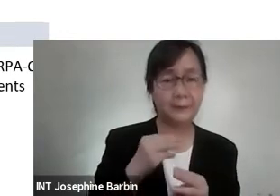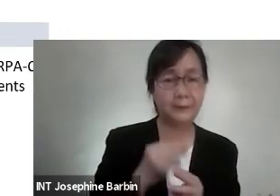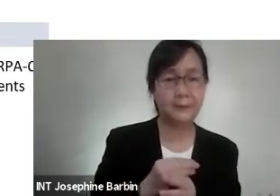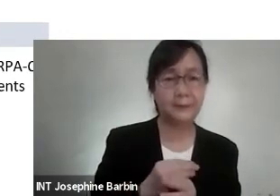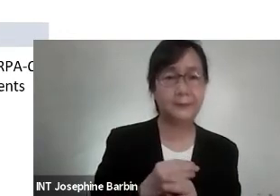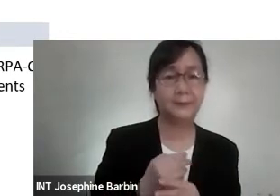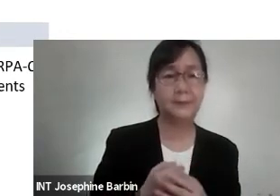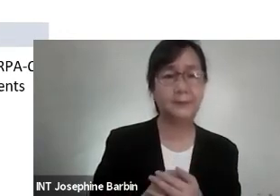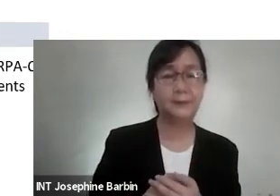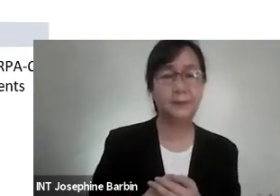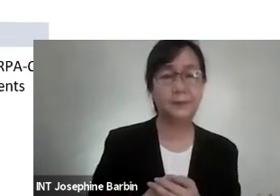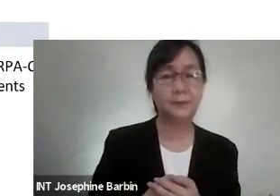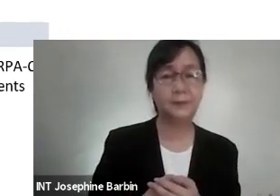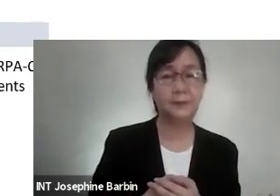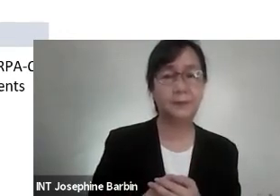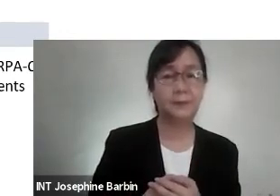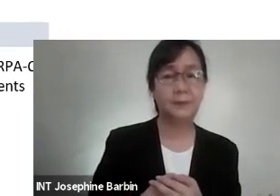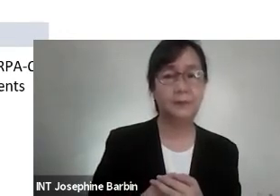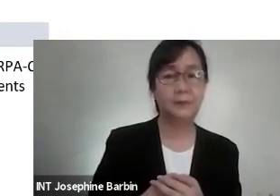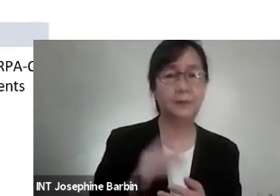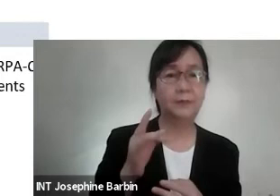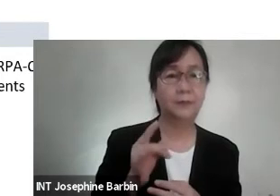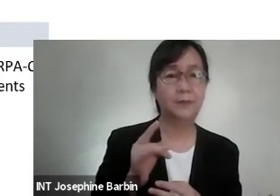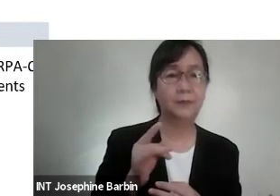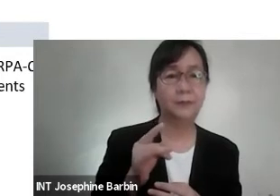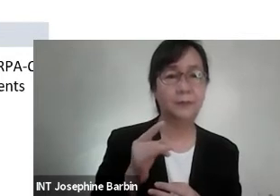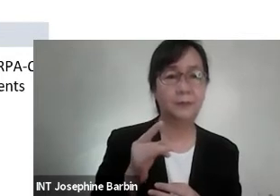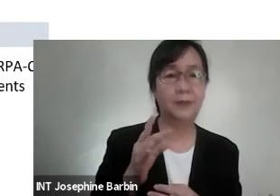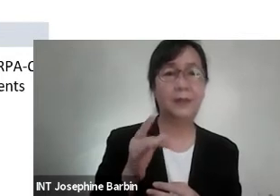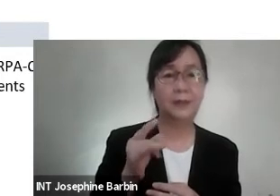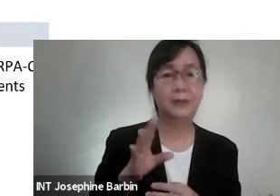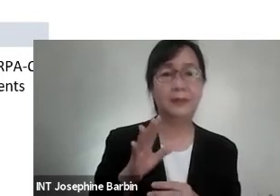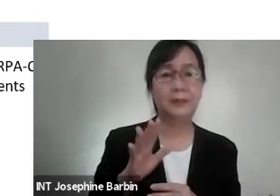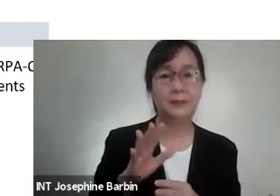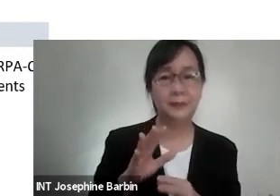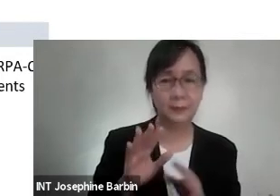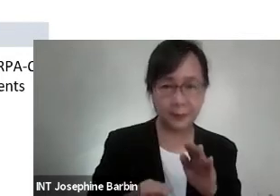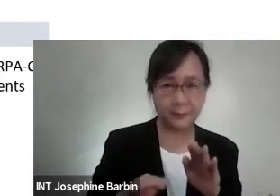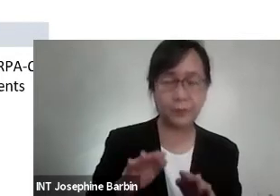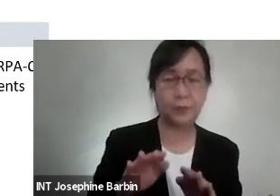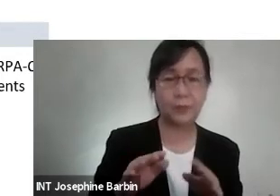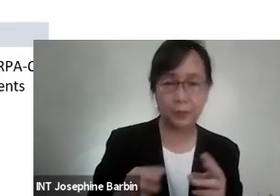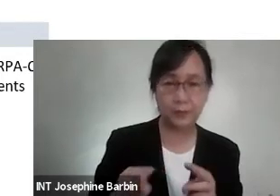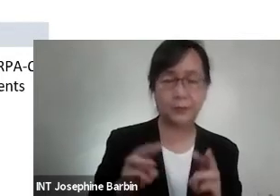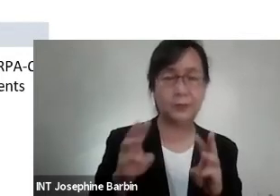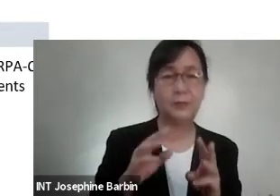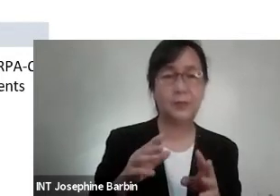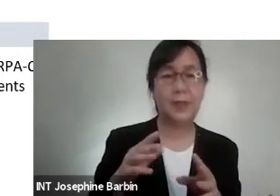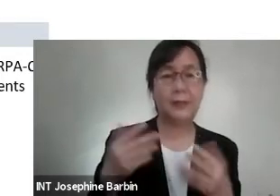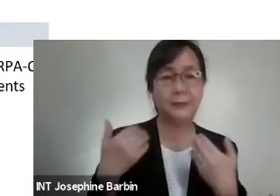actually there are about 18 steps for the drafting process. It has